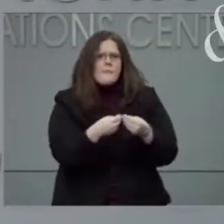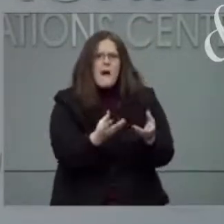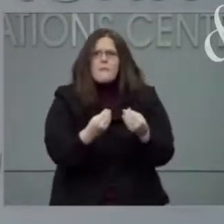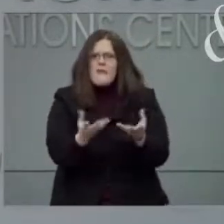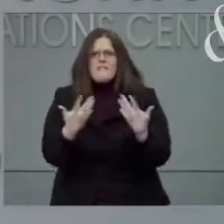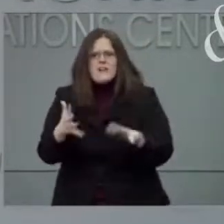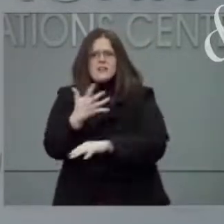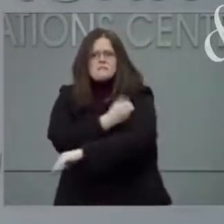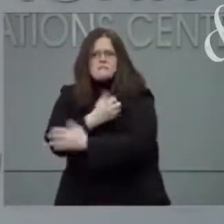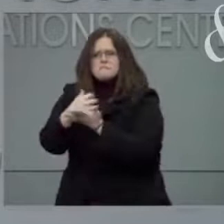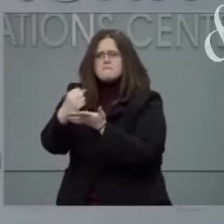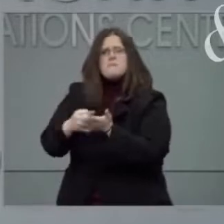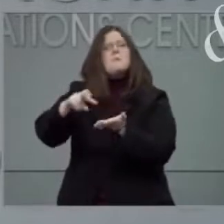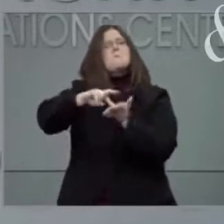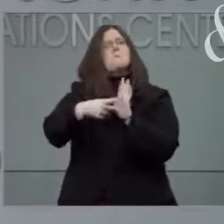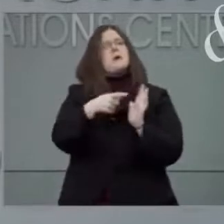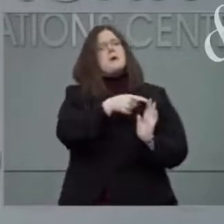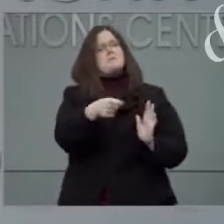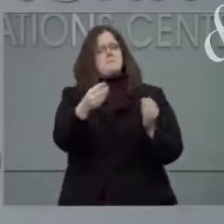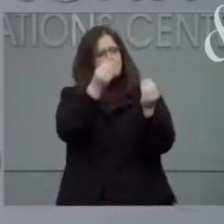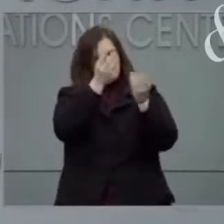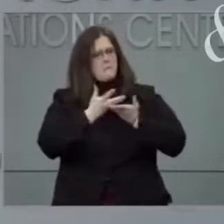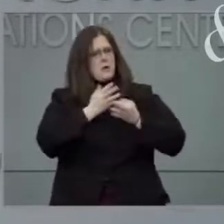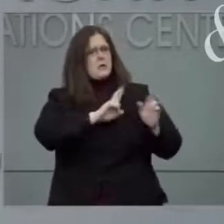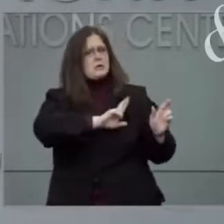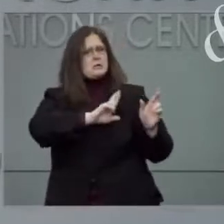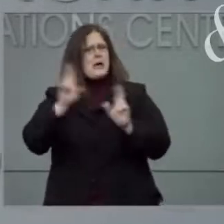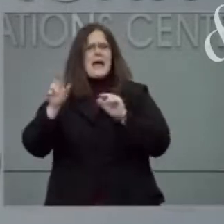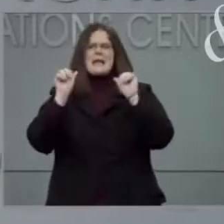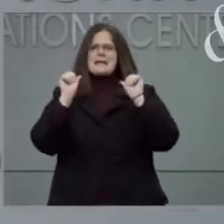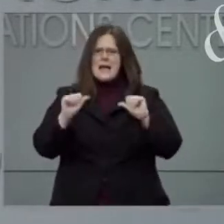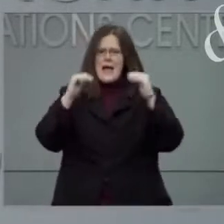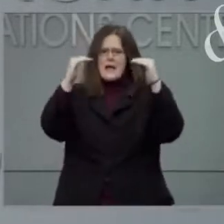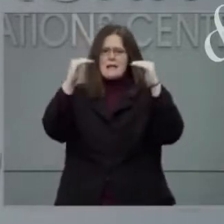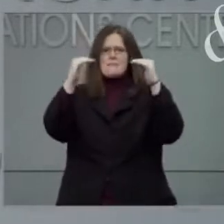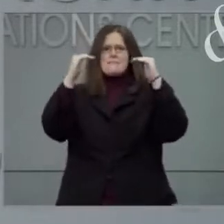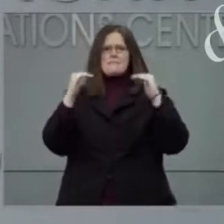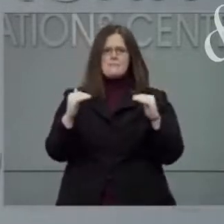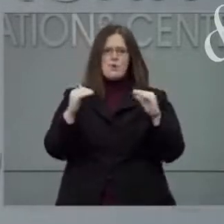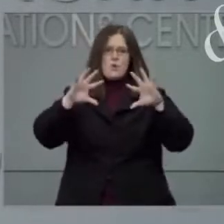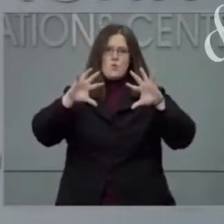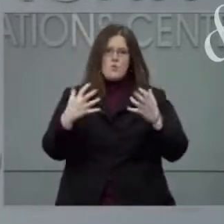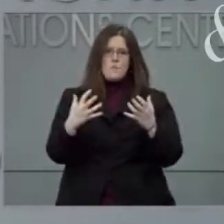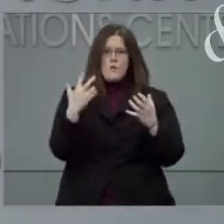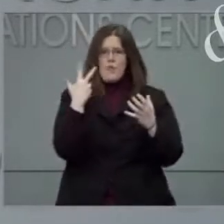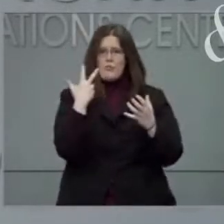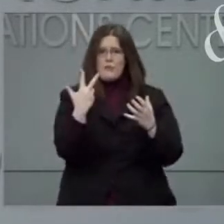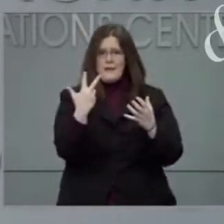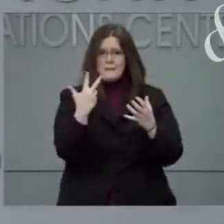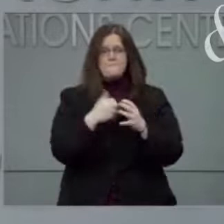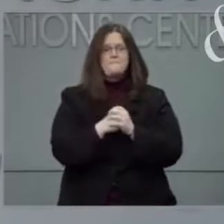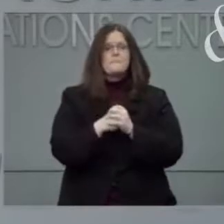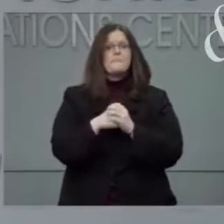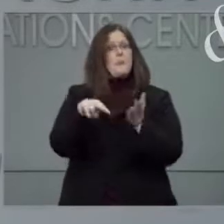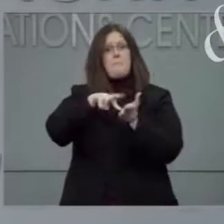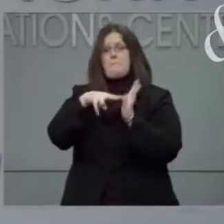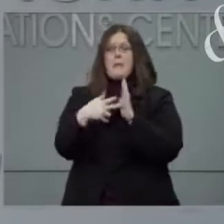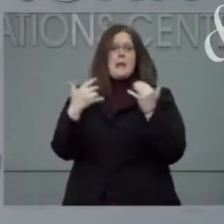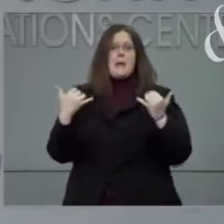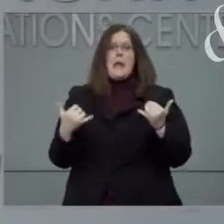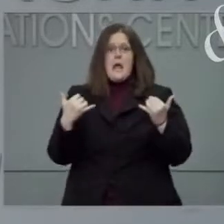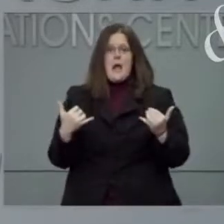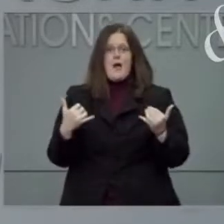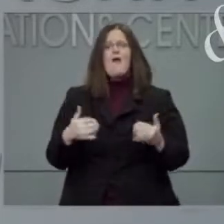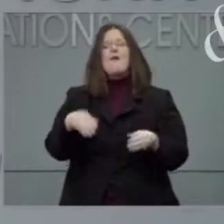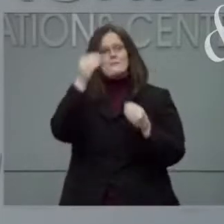announcing today that all frontline essential workers in Group 3 will be eligible to receive the vaccine